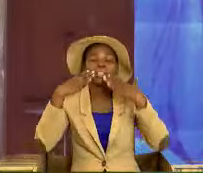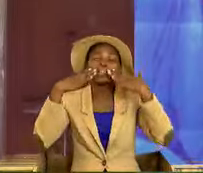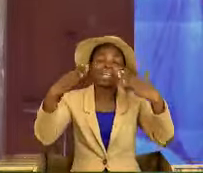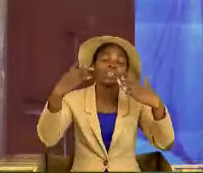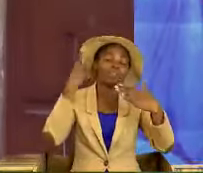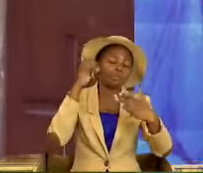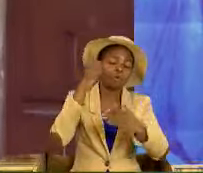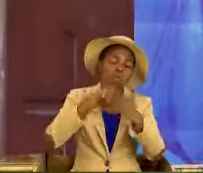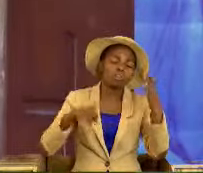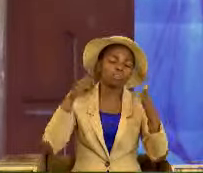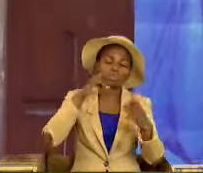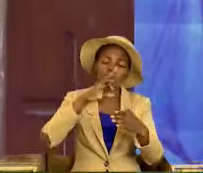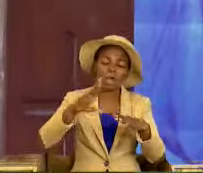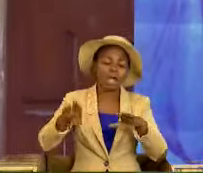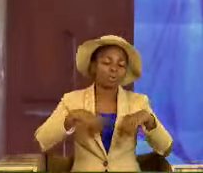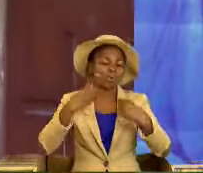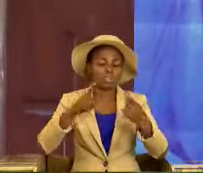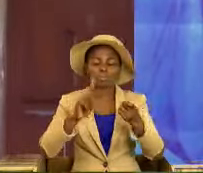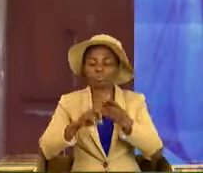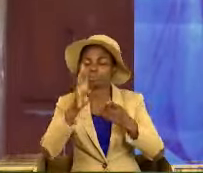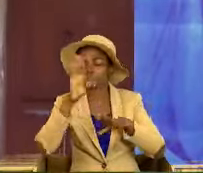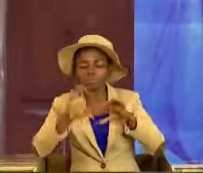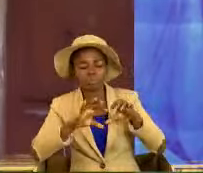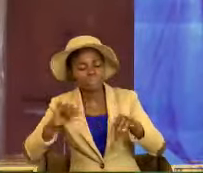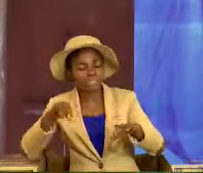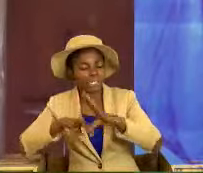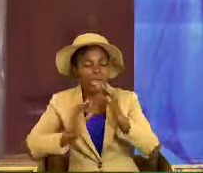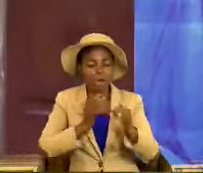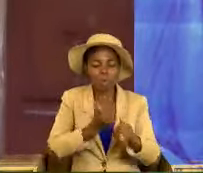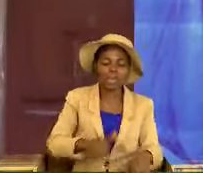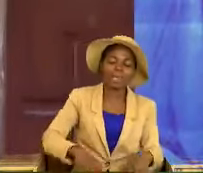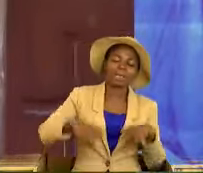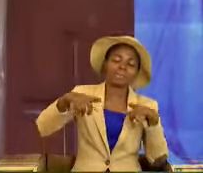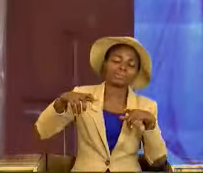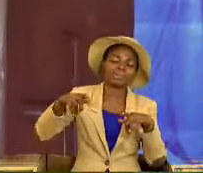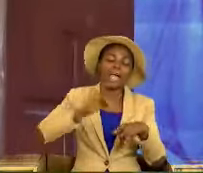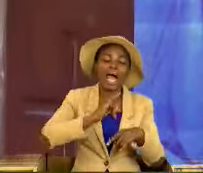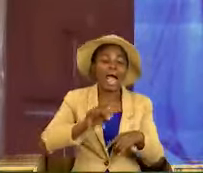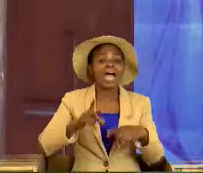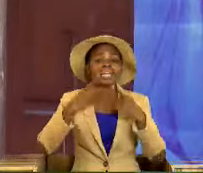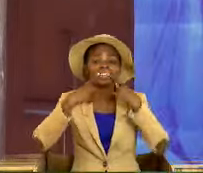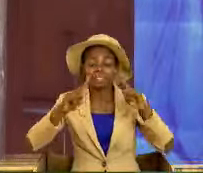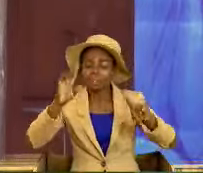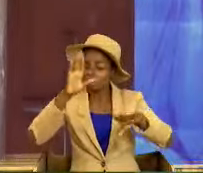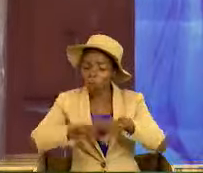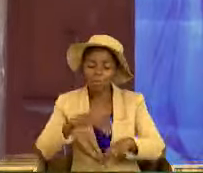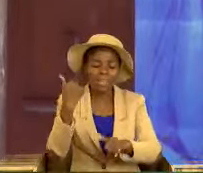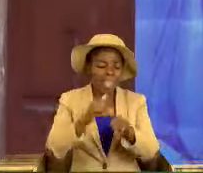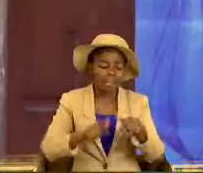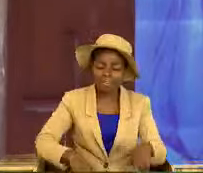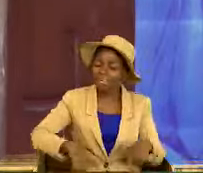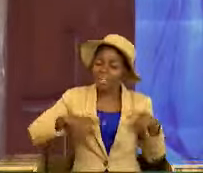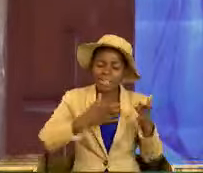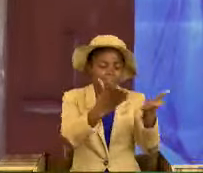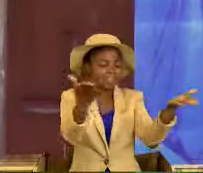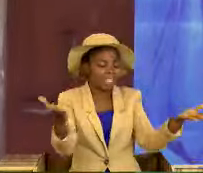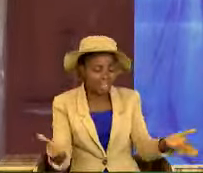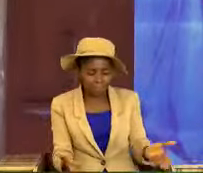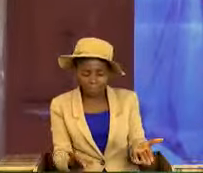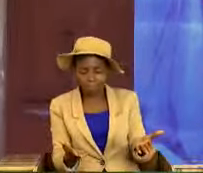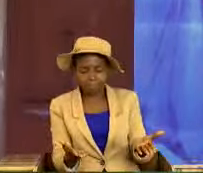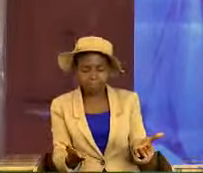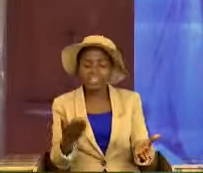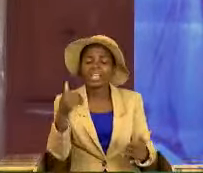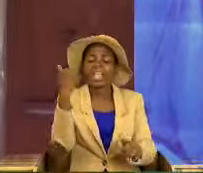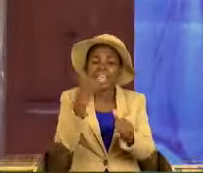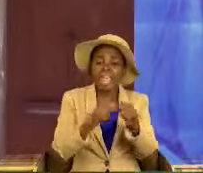be doing I decree upon the life of every every participant every Power that wants